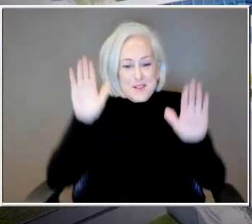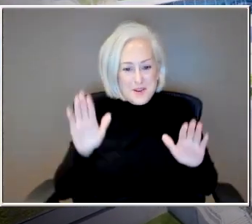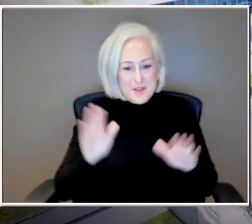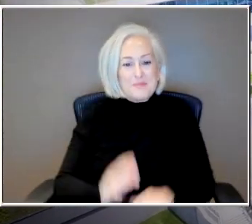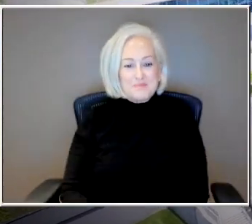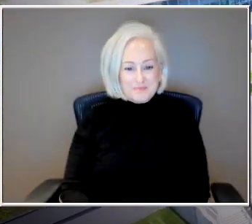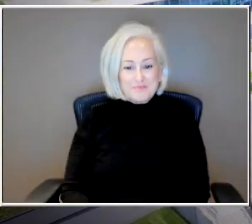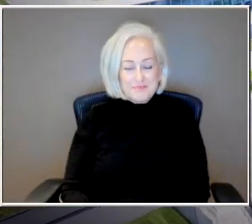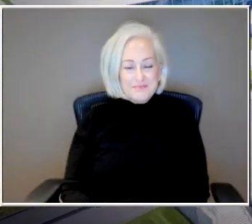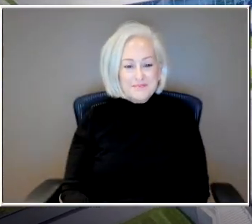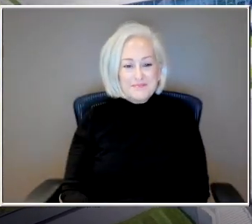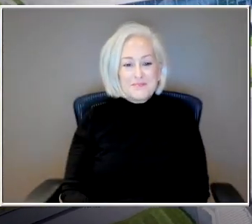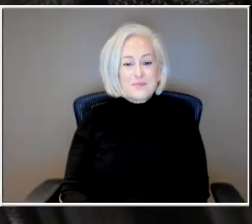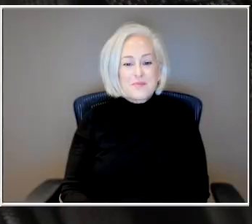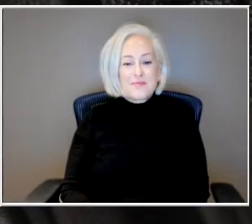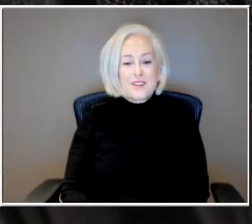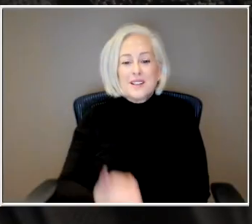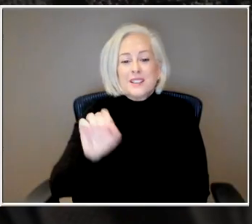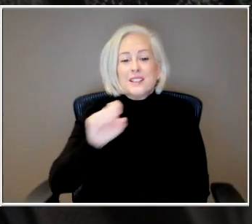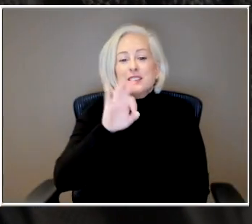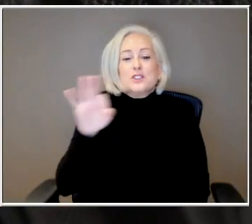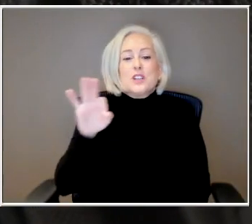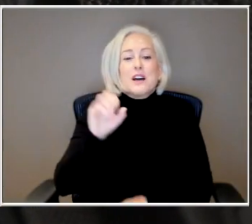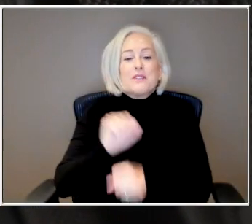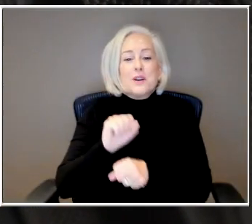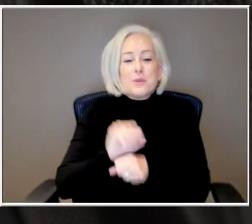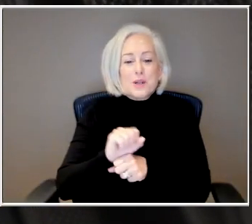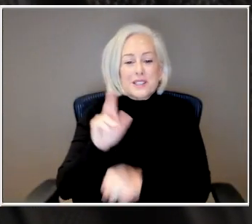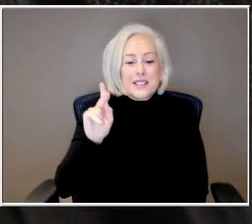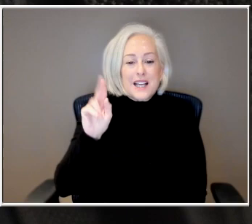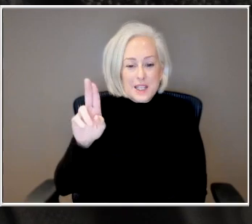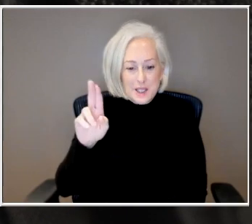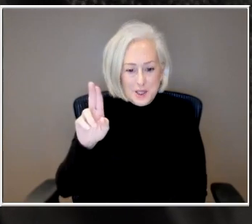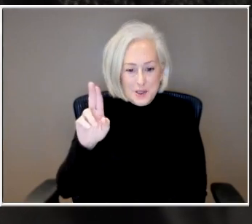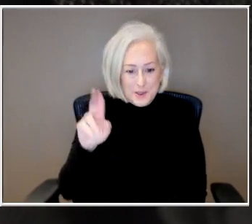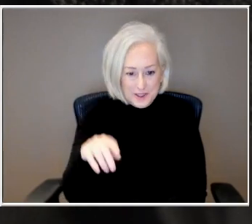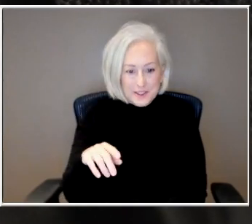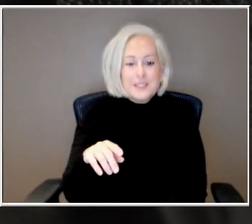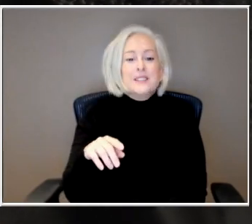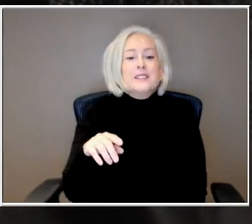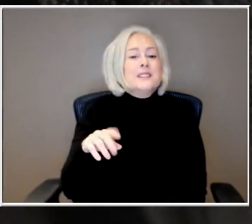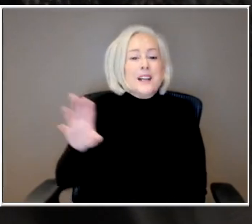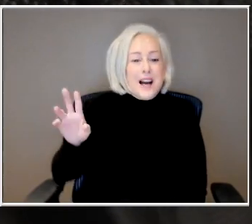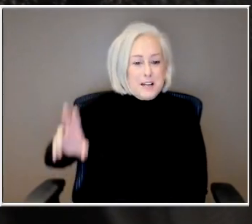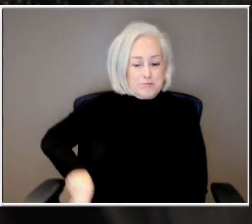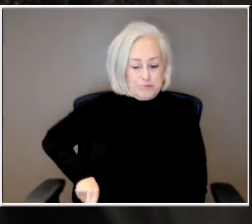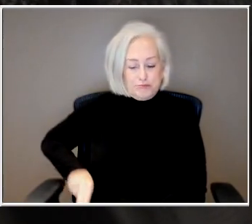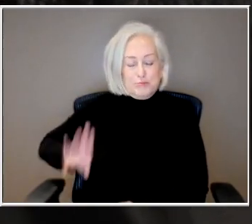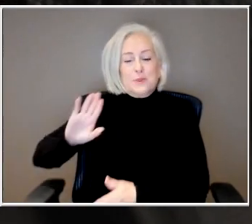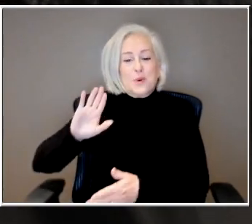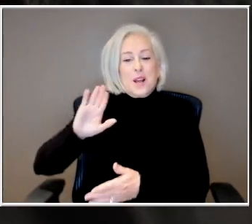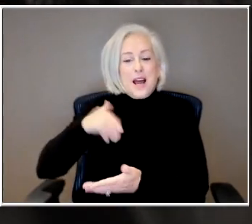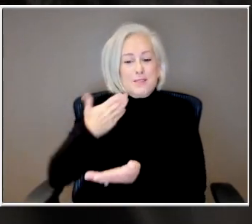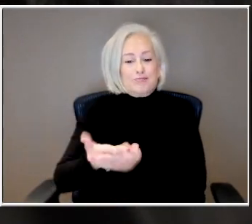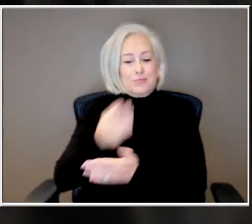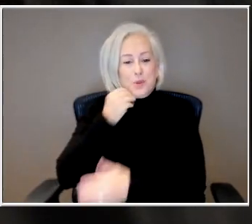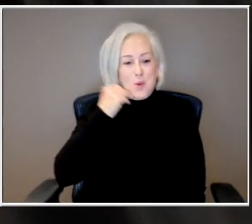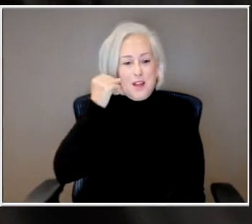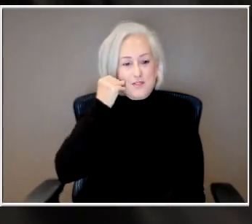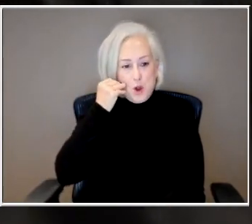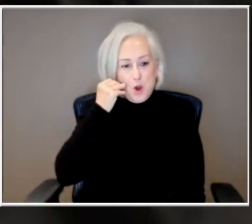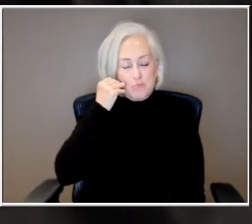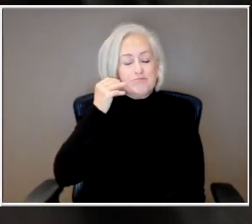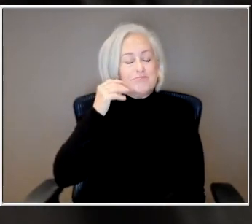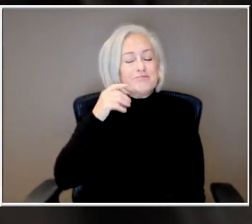Health System. As soon as I got home, this is where I put it, and it's been there ever since. He showed us a keychain he keeps on his